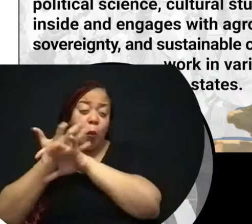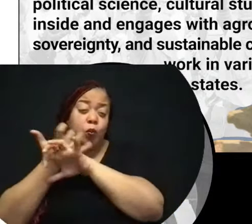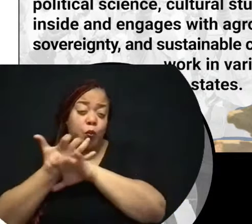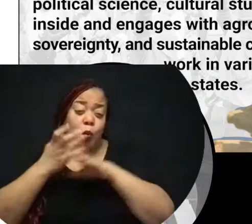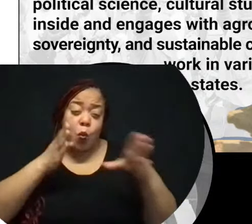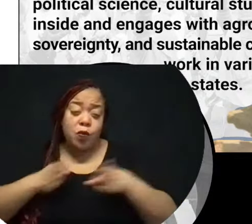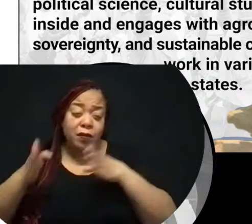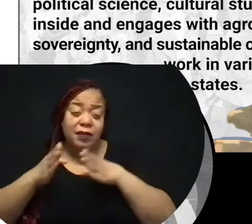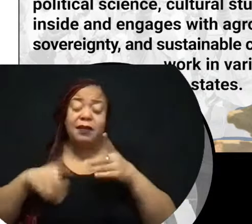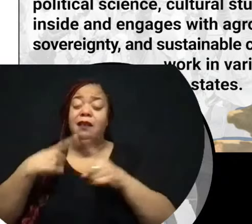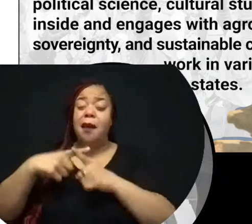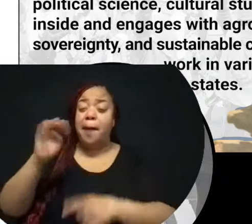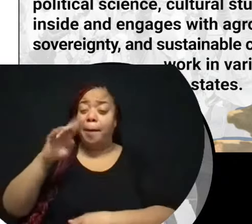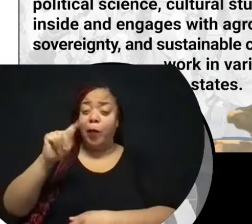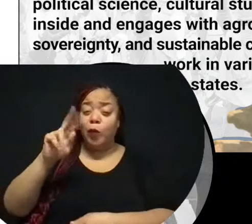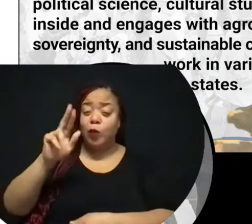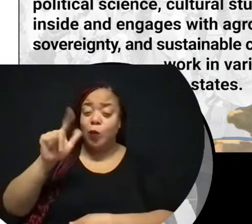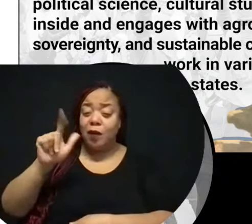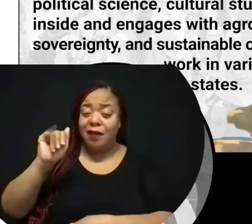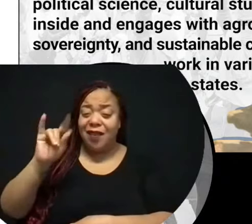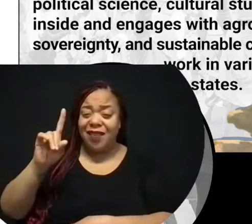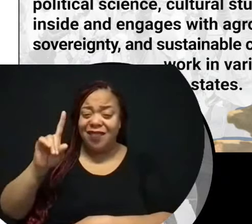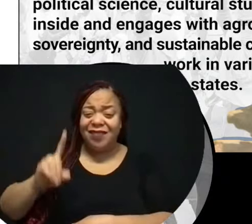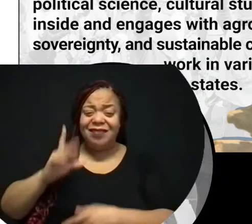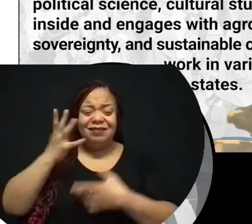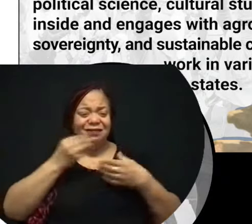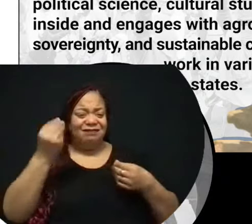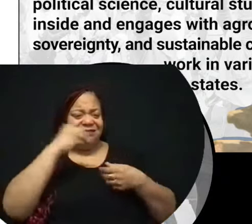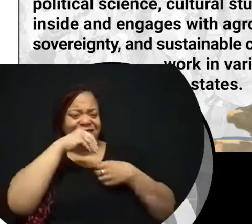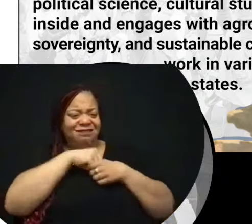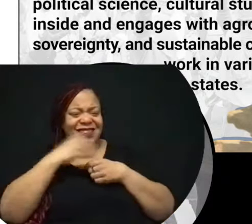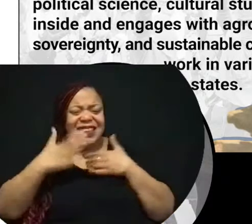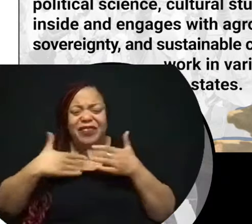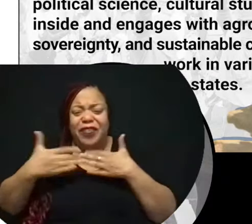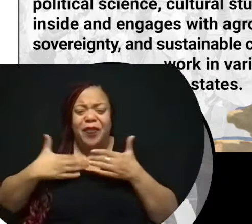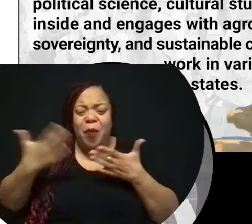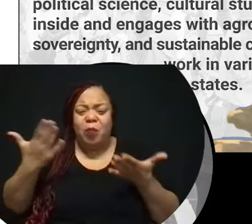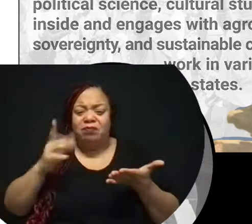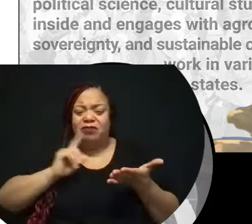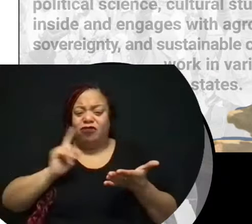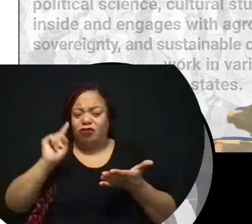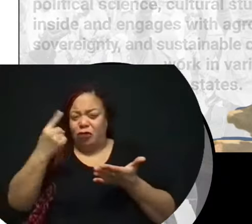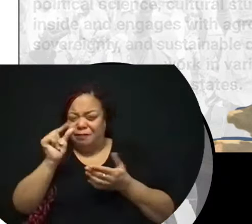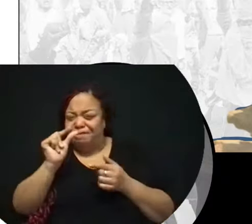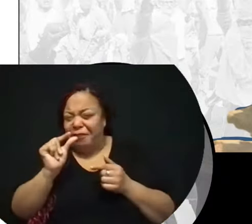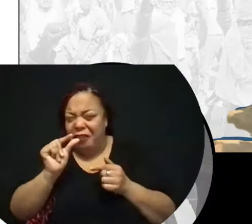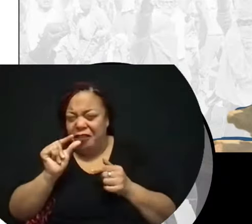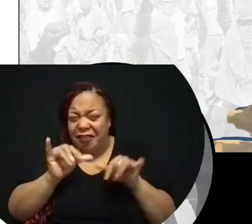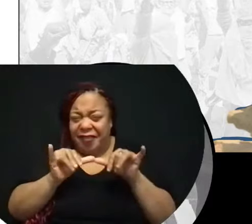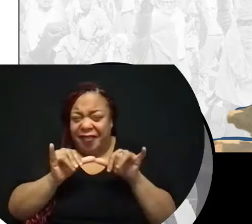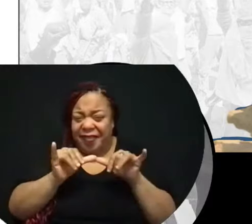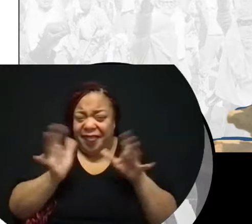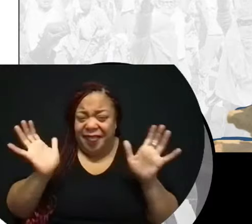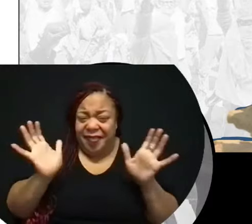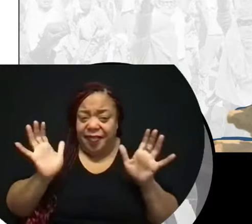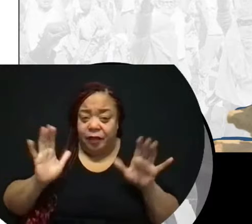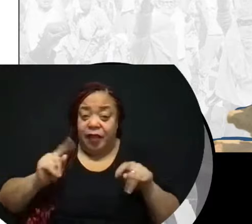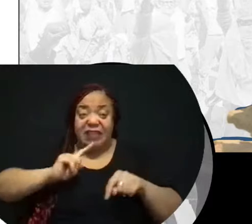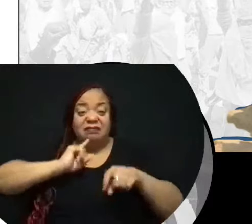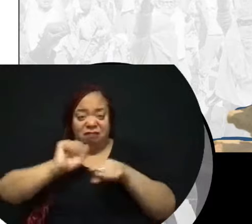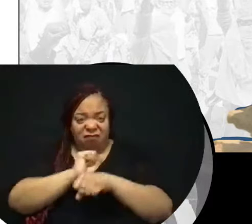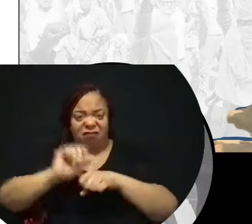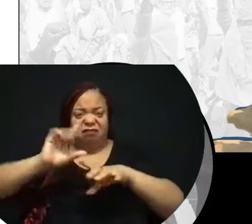it helps our situation, and it does save lives, and it helps people, you know, stay grounded and